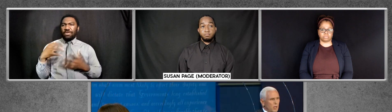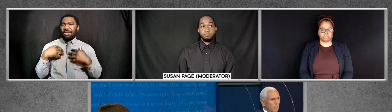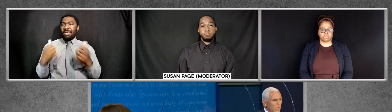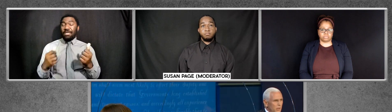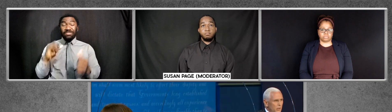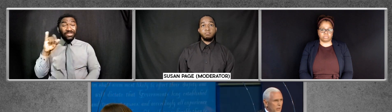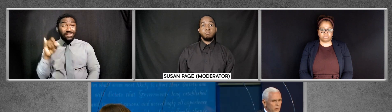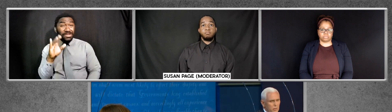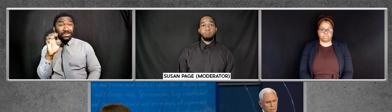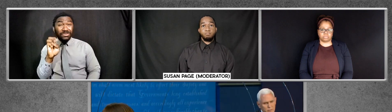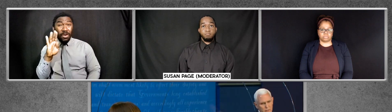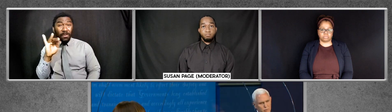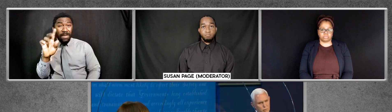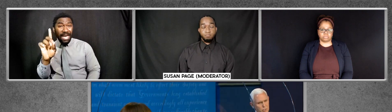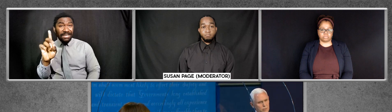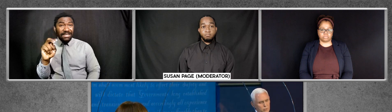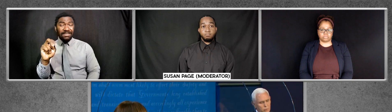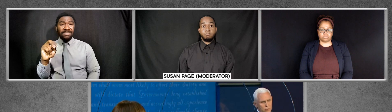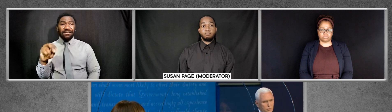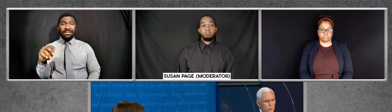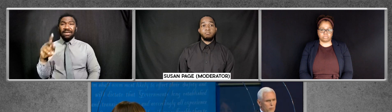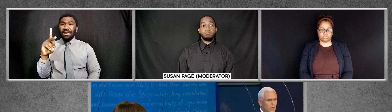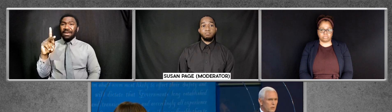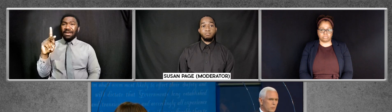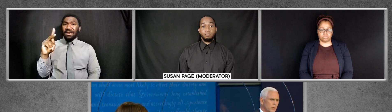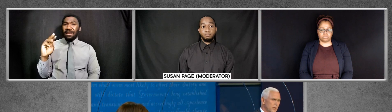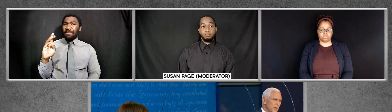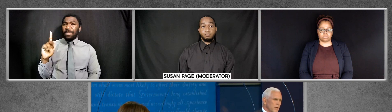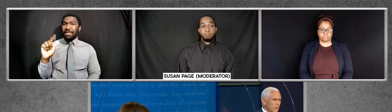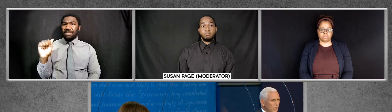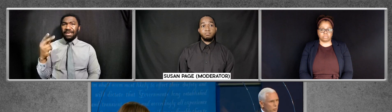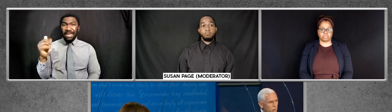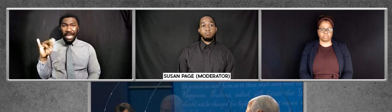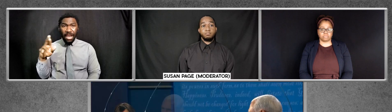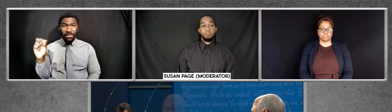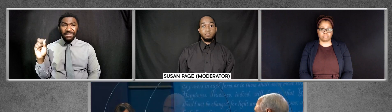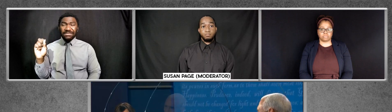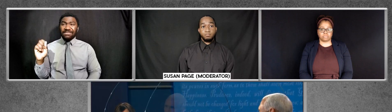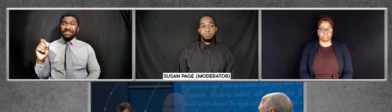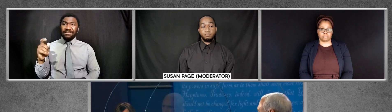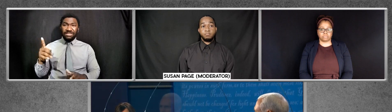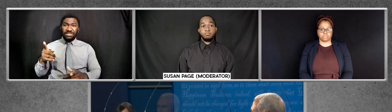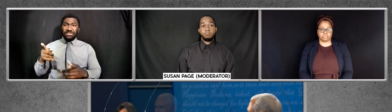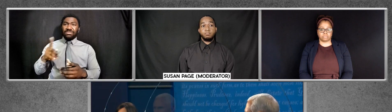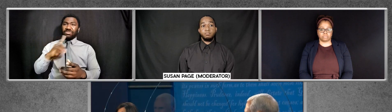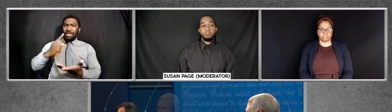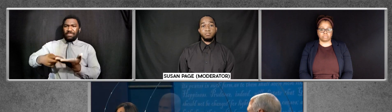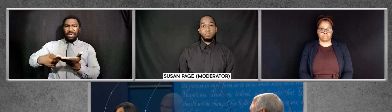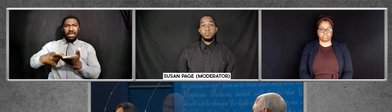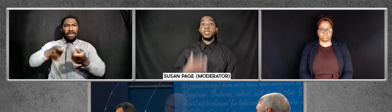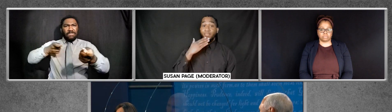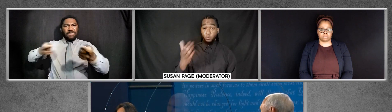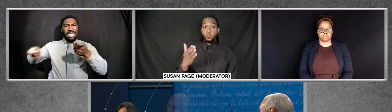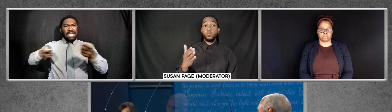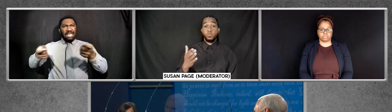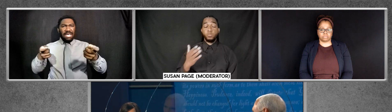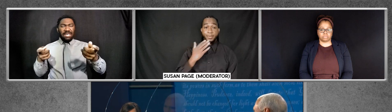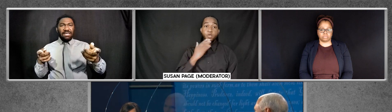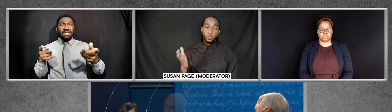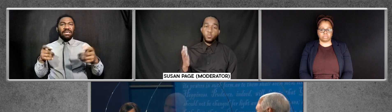talk about mandates, and not just mandates with the coronavirus, but a government takeover of health care, Thank you, the Green New